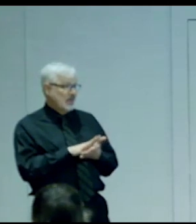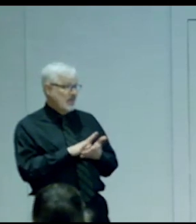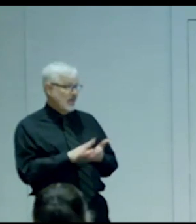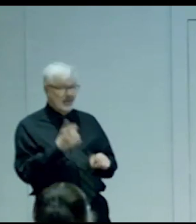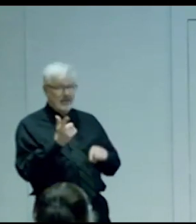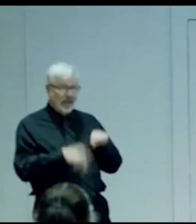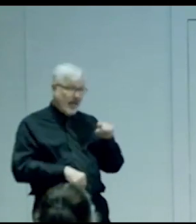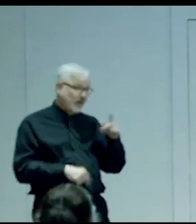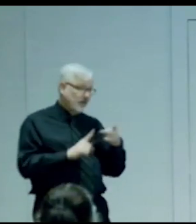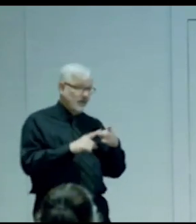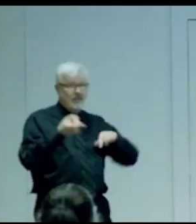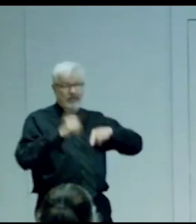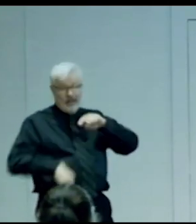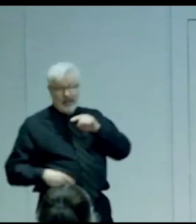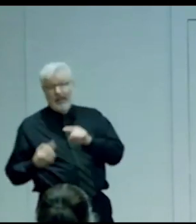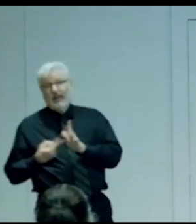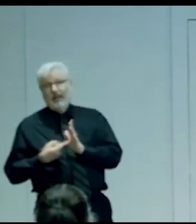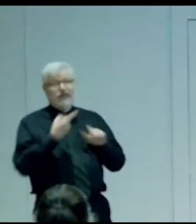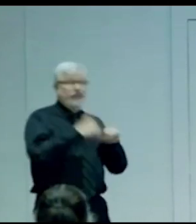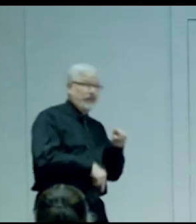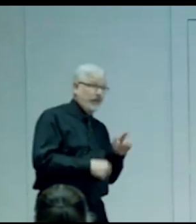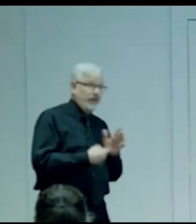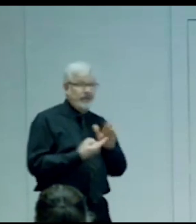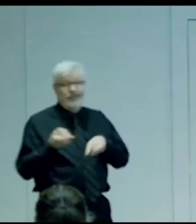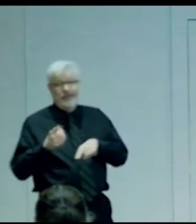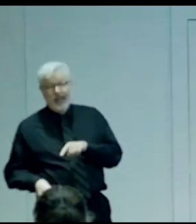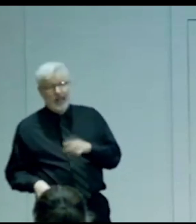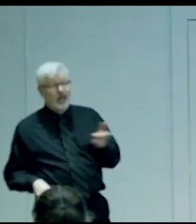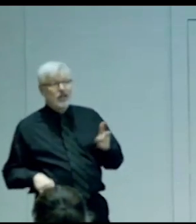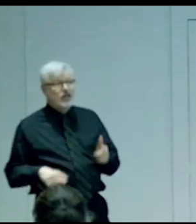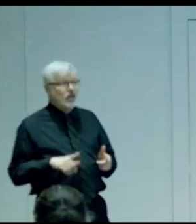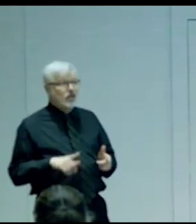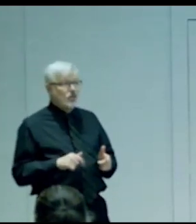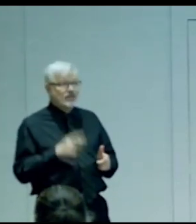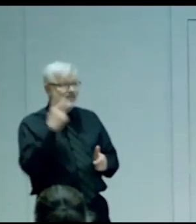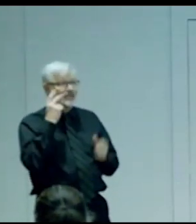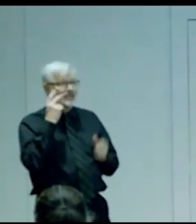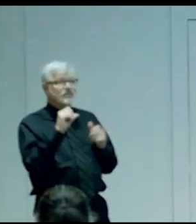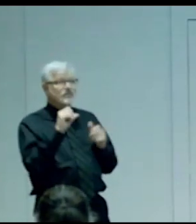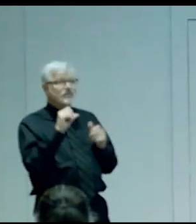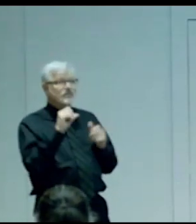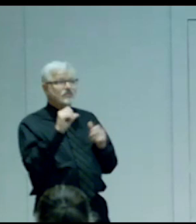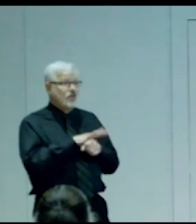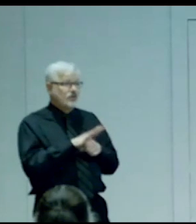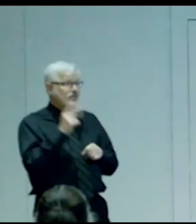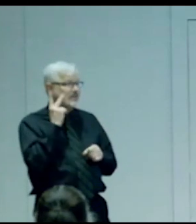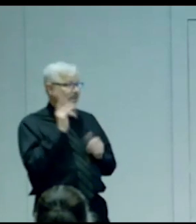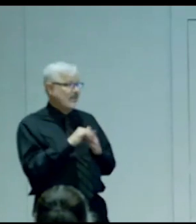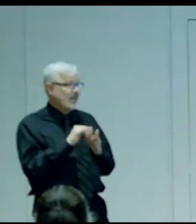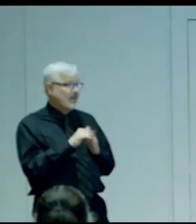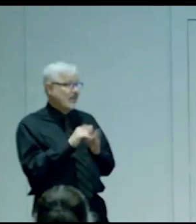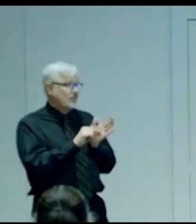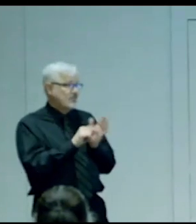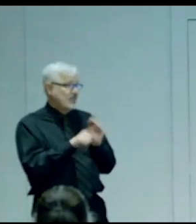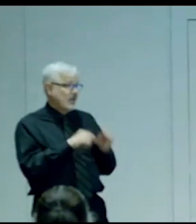can't do this, you can't teach that, you could take this in lots of other areas where we're seeing in the newspaper